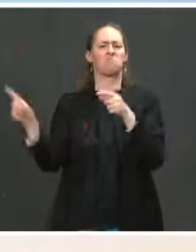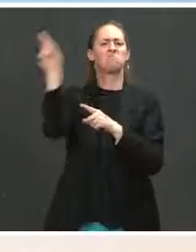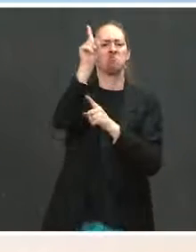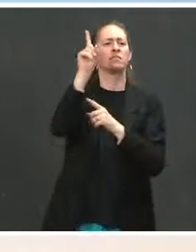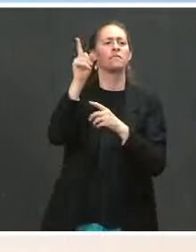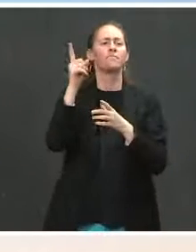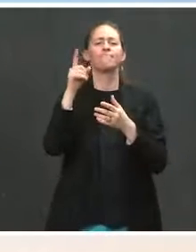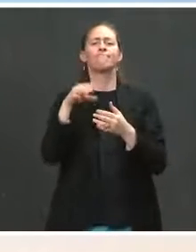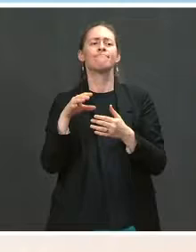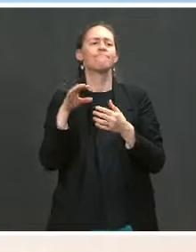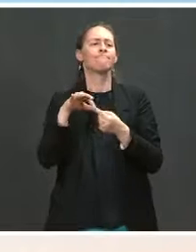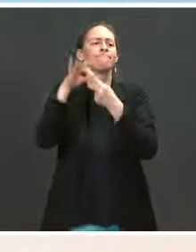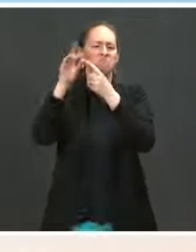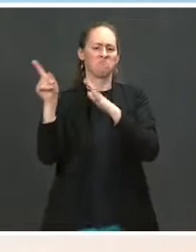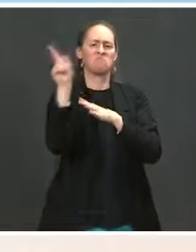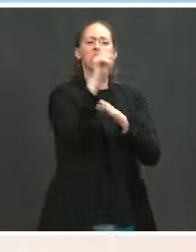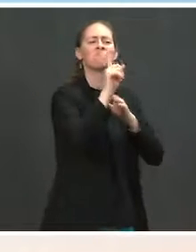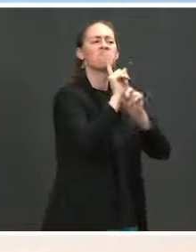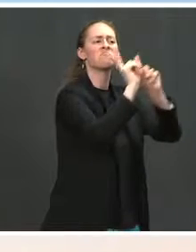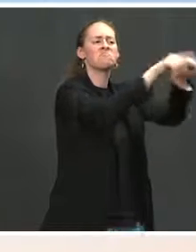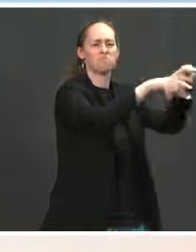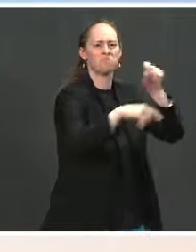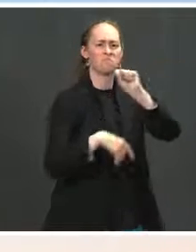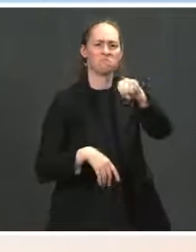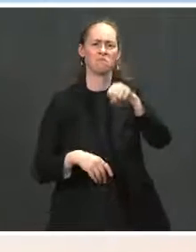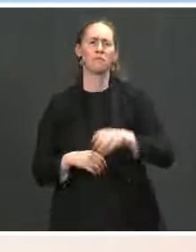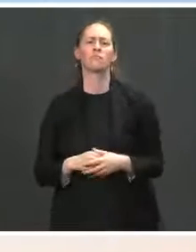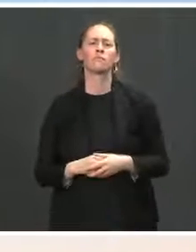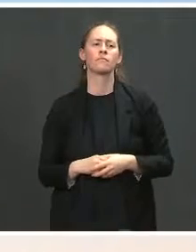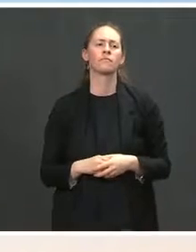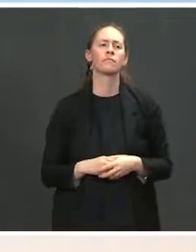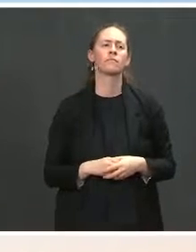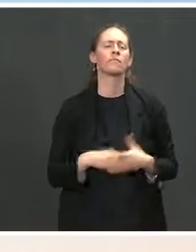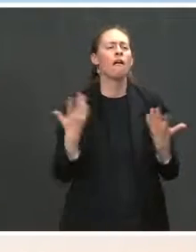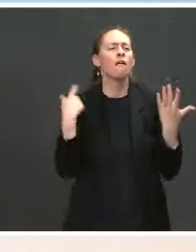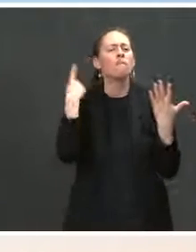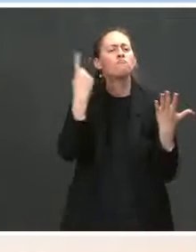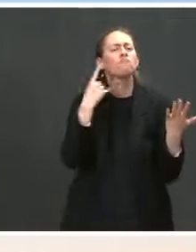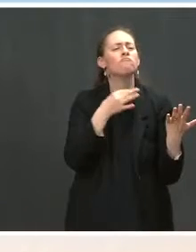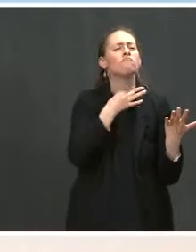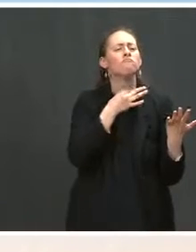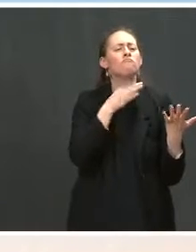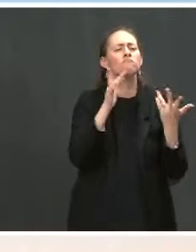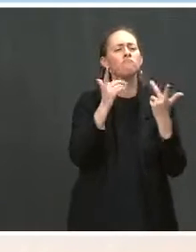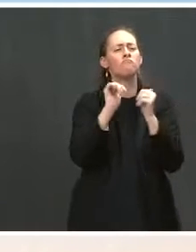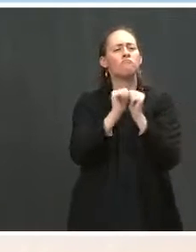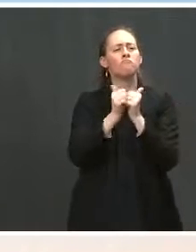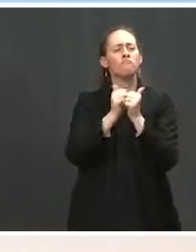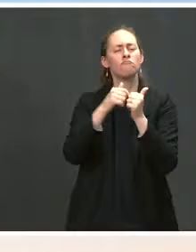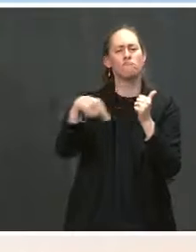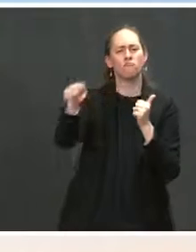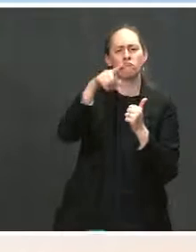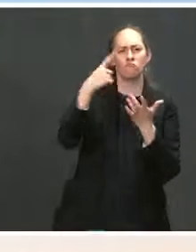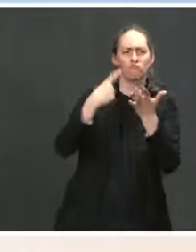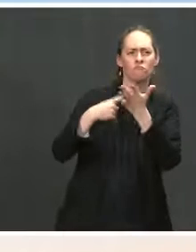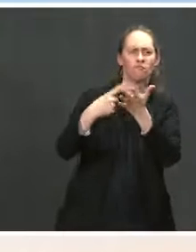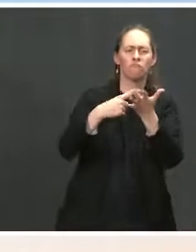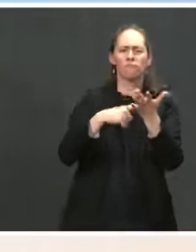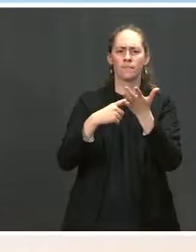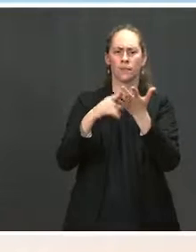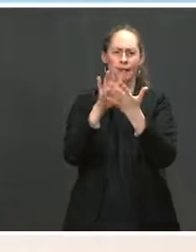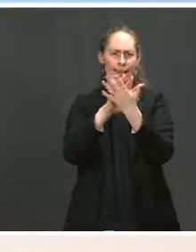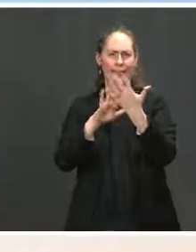the climate summit, how are the discussions with Brazil going? Is President